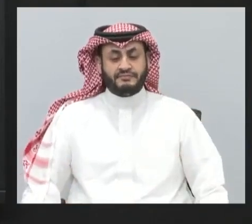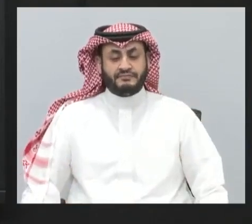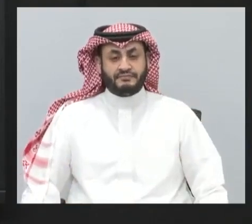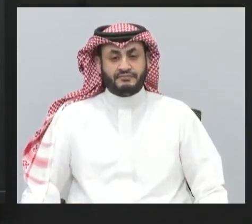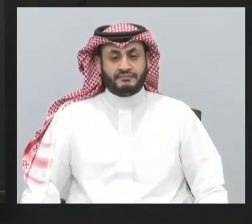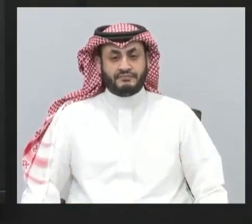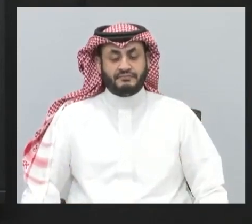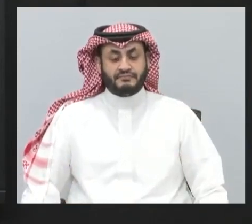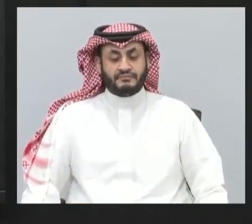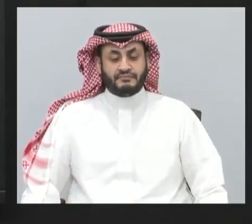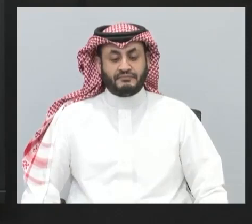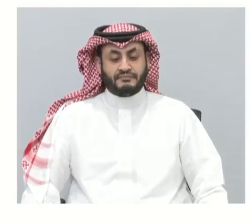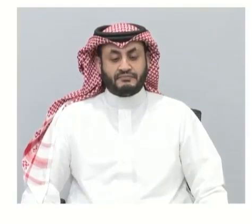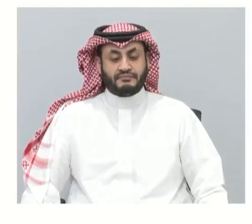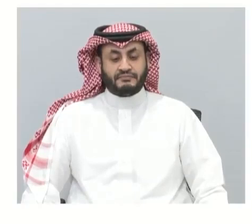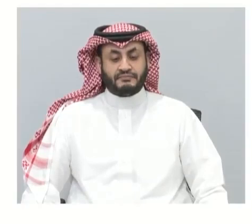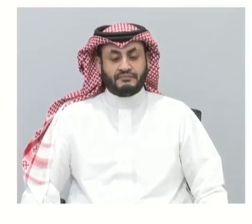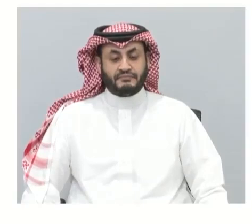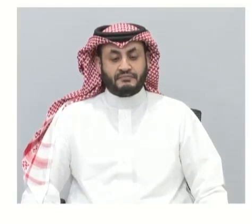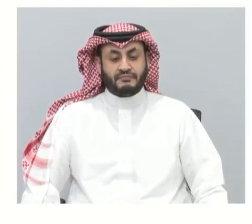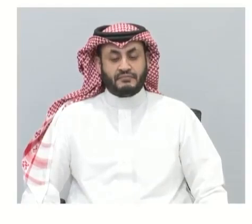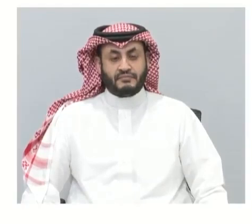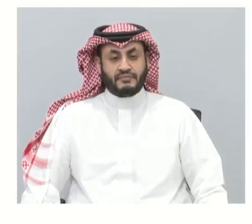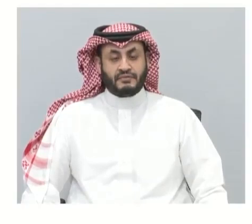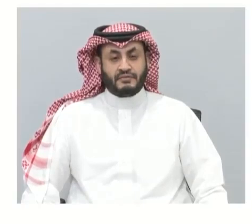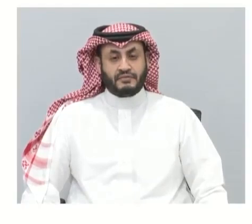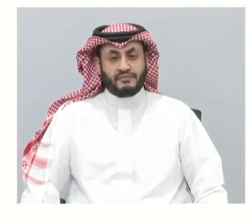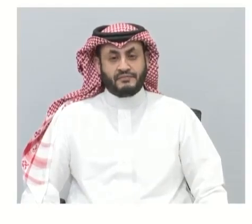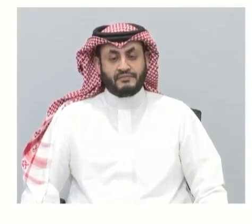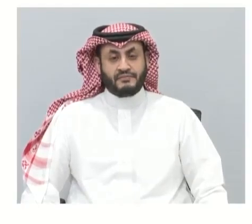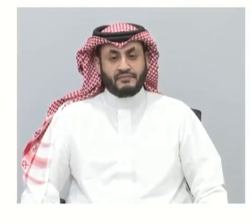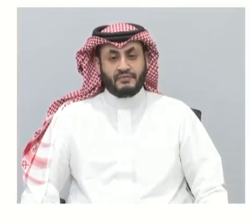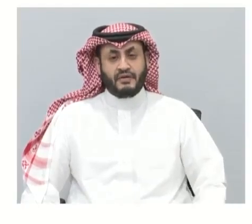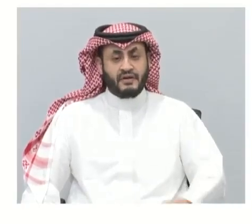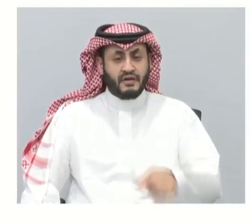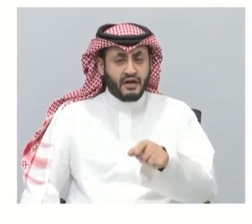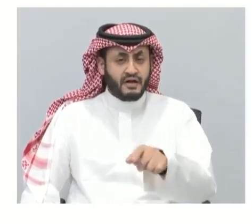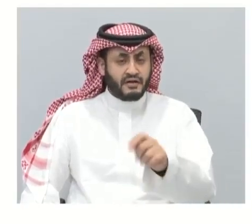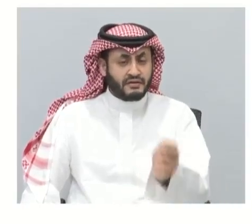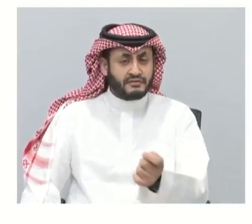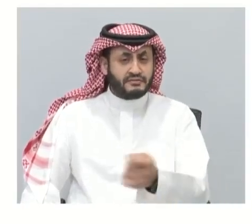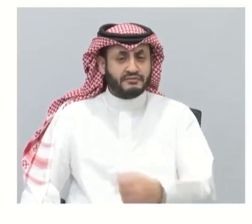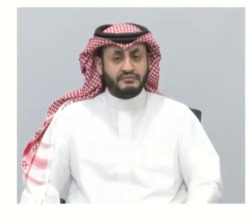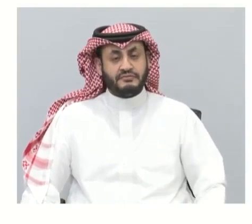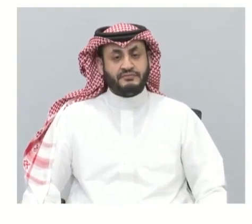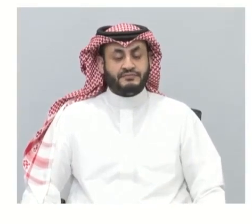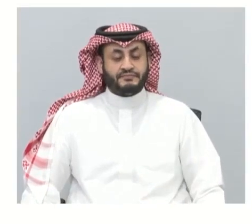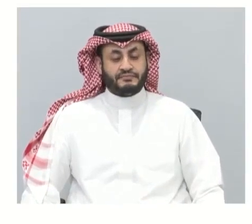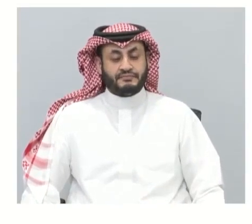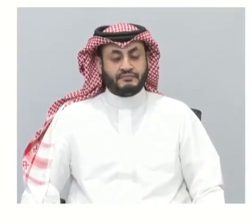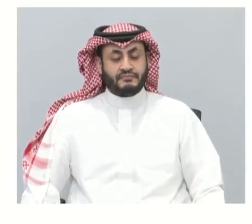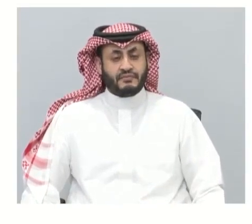ideas. How about your own ideas? Now, I want you to write about yourself. How long have you been